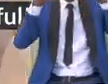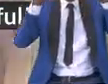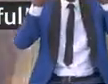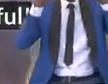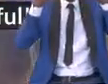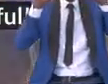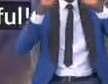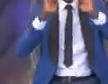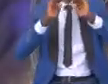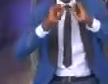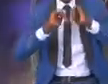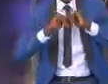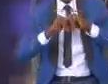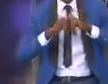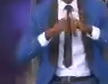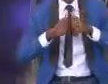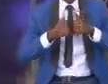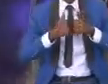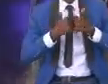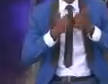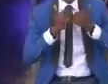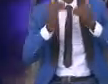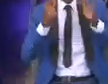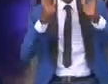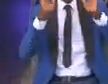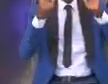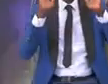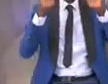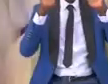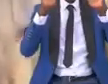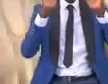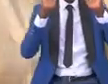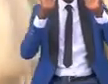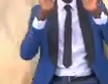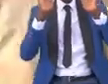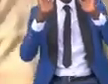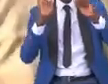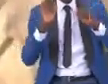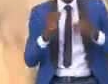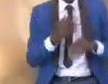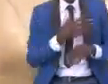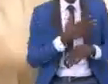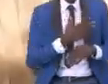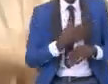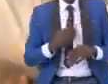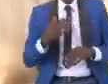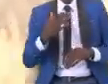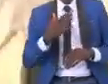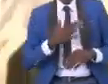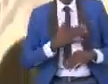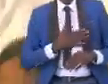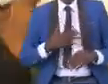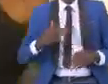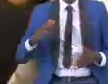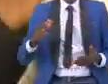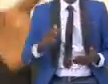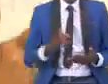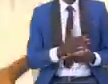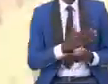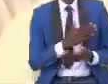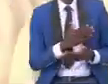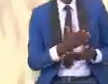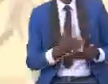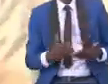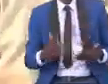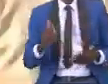how wonderful, and my songs shall